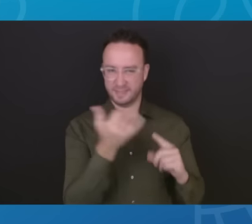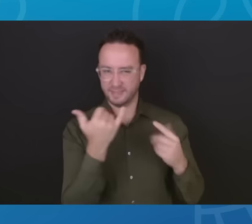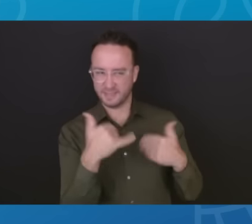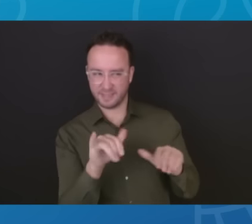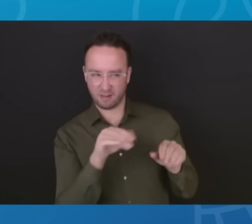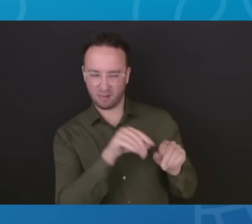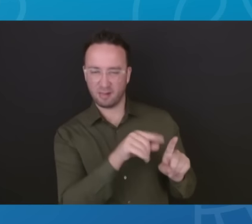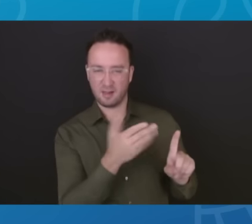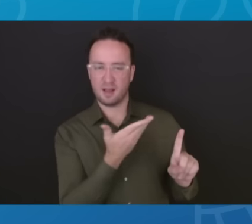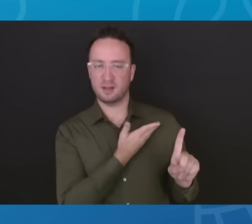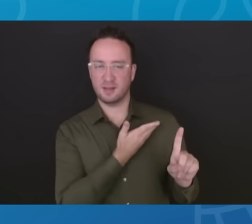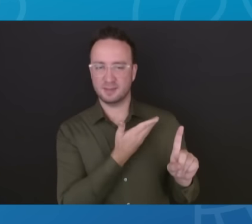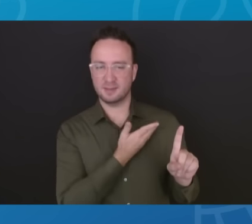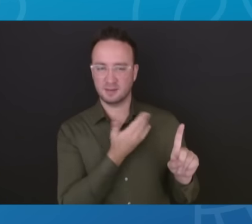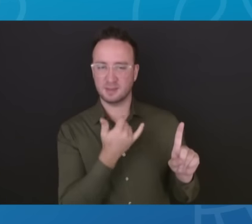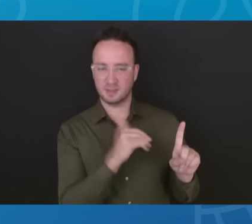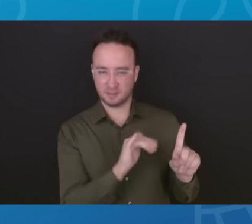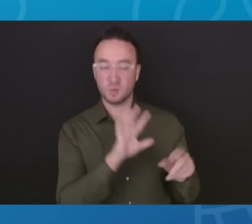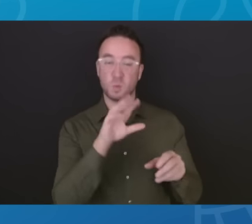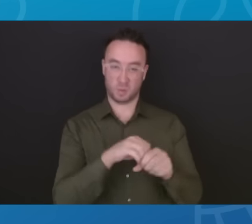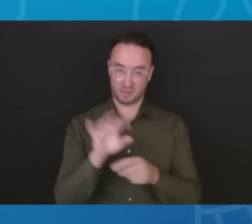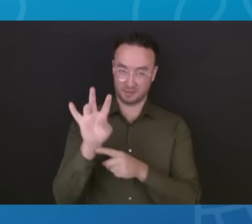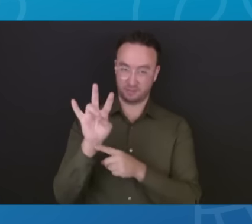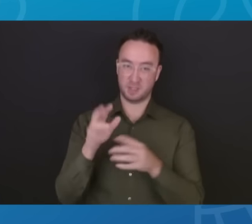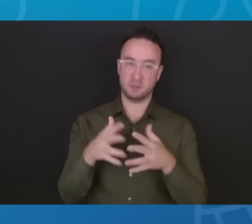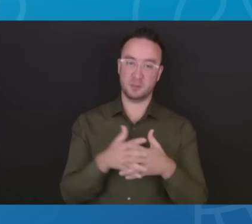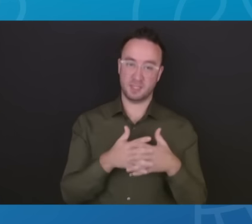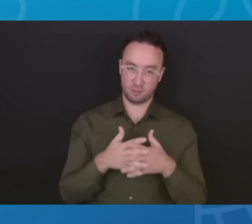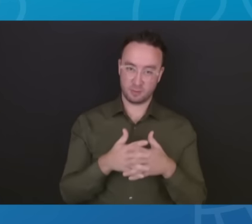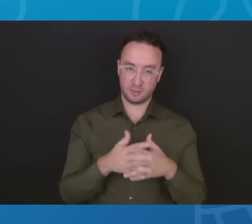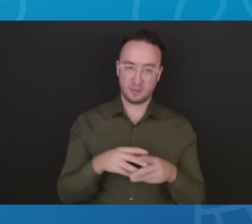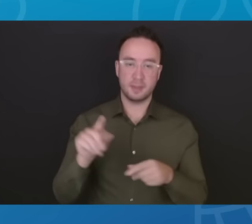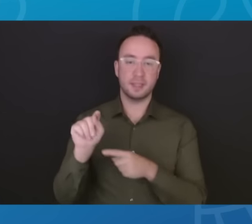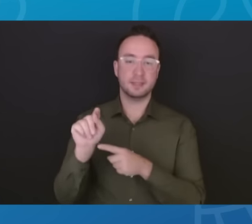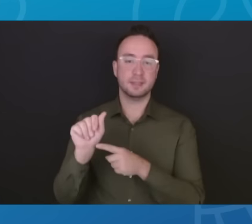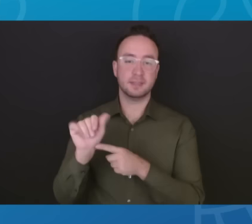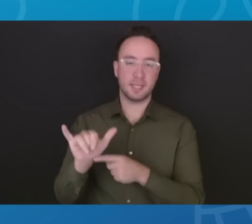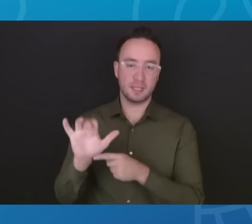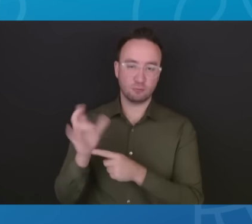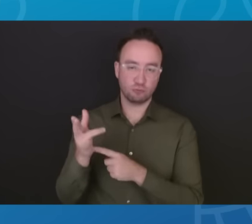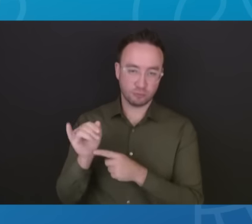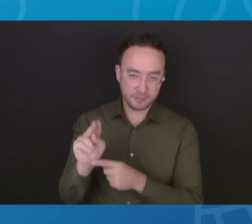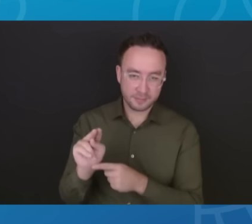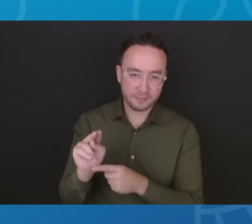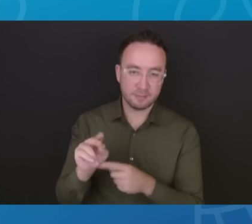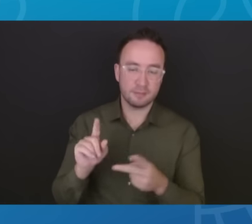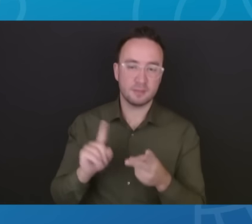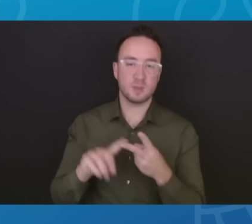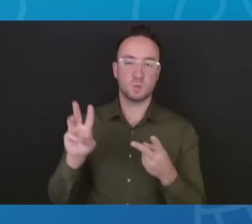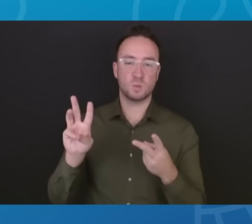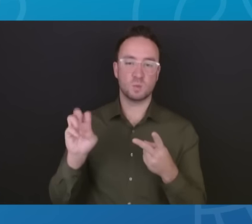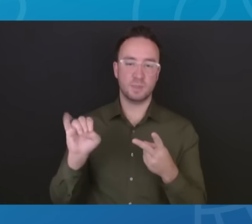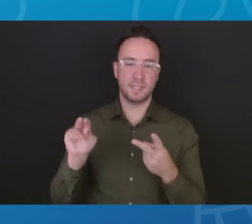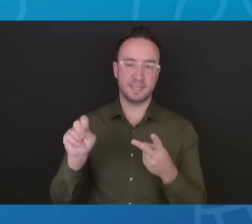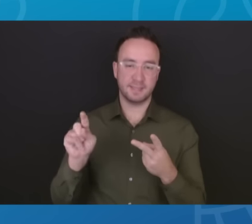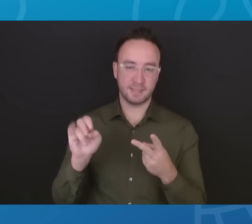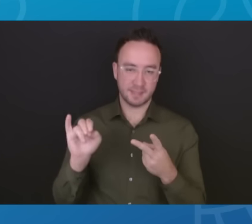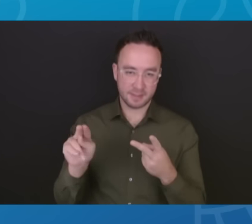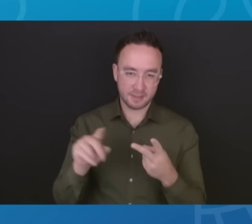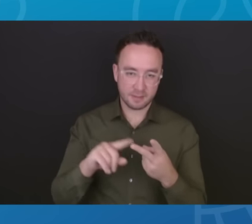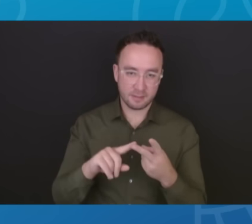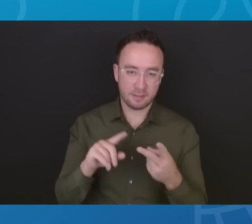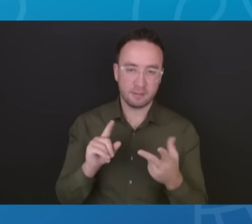Chen, Judith Weinstein, Gad Hagay, Eden Alexander, Keith Siegel, Sagi Dekel